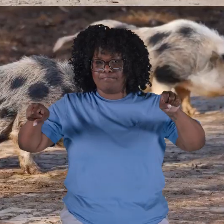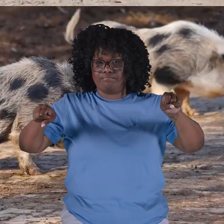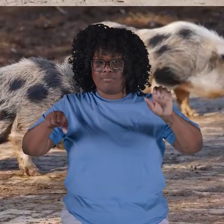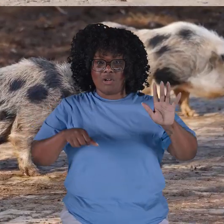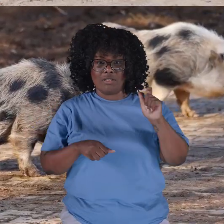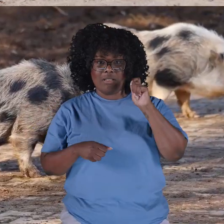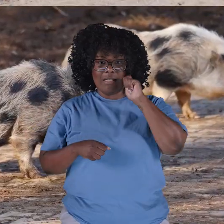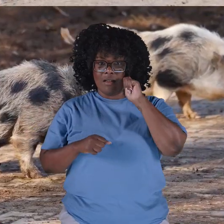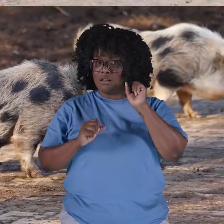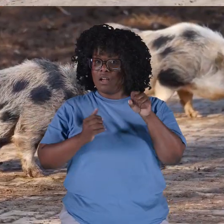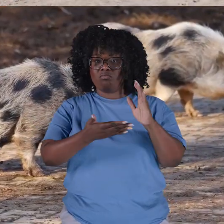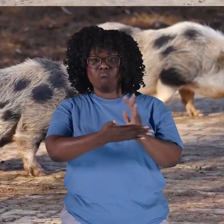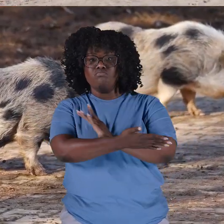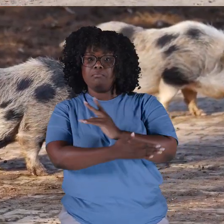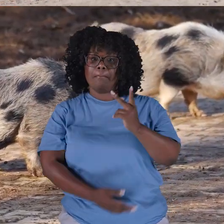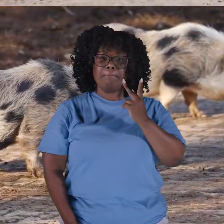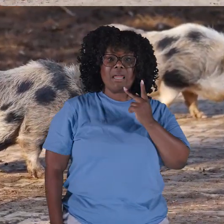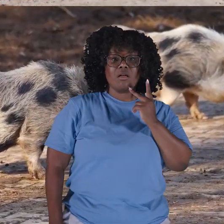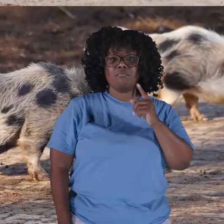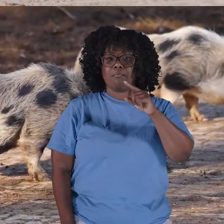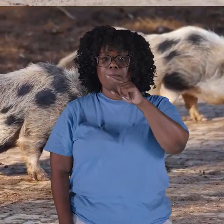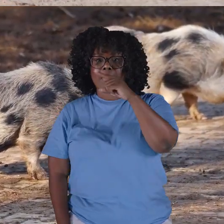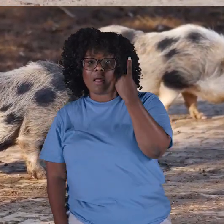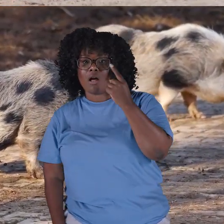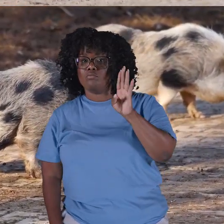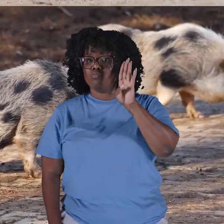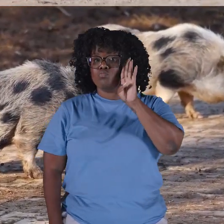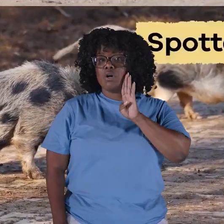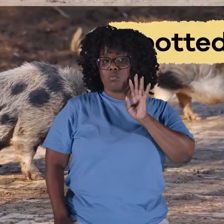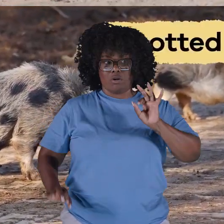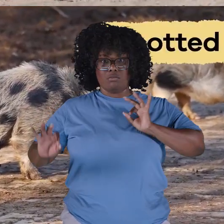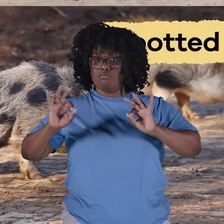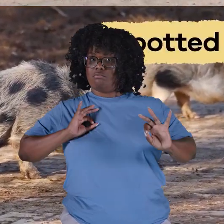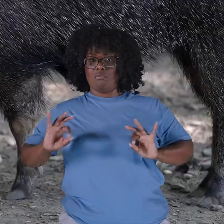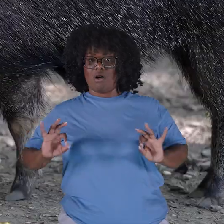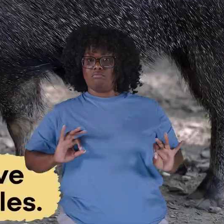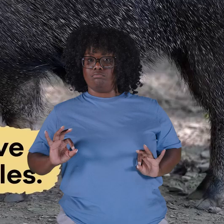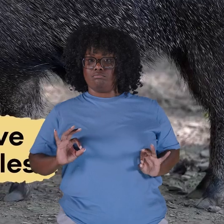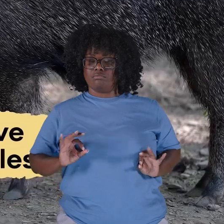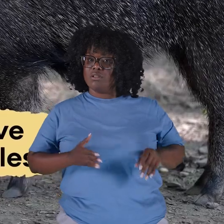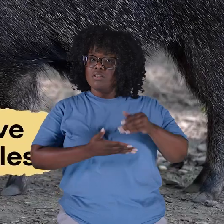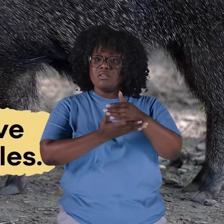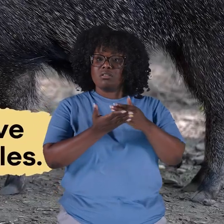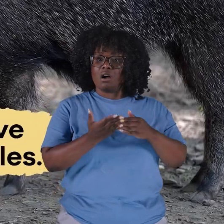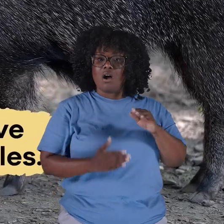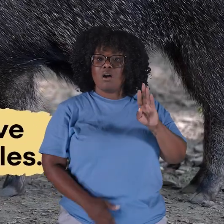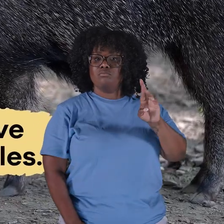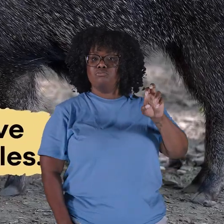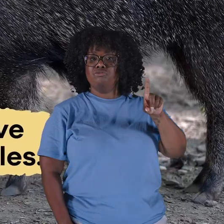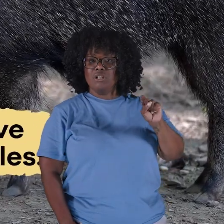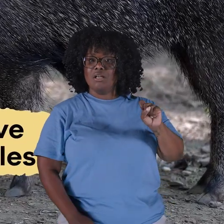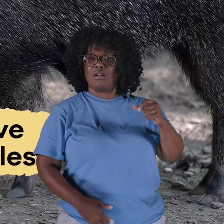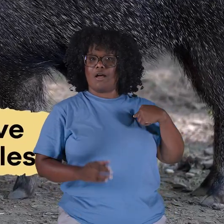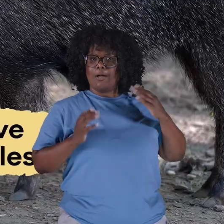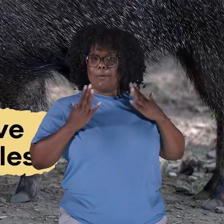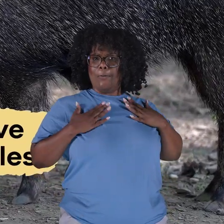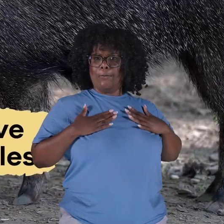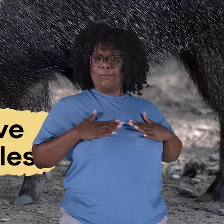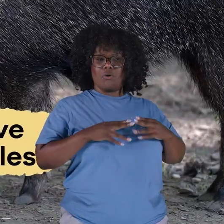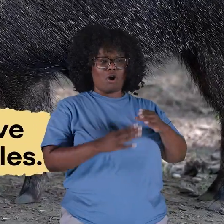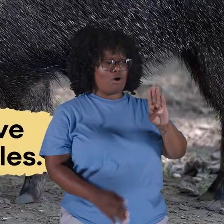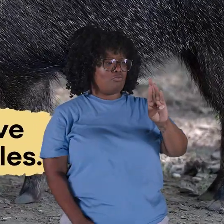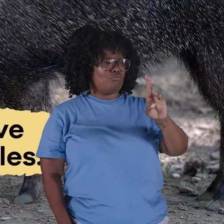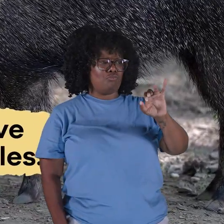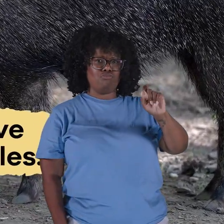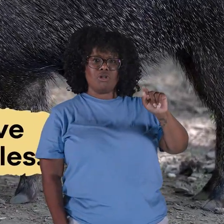Their skin can be pink, black, brown, or spotted, and some breeds even have coarse hair called